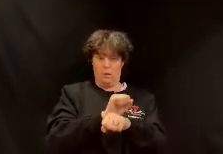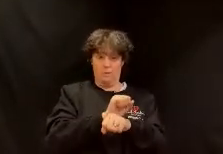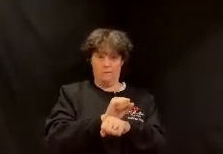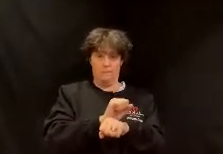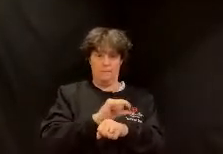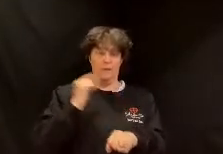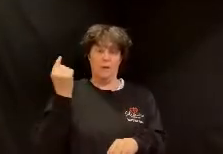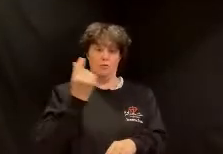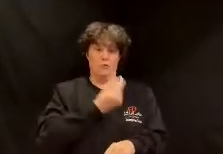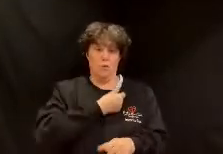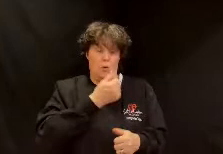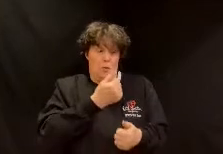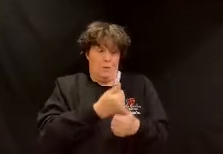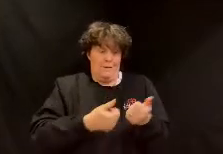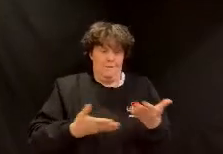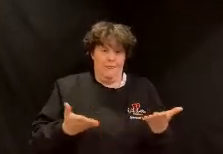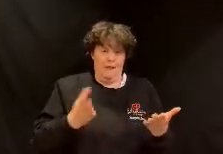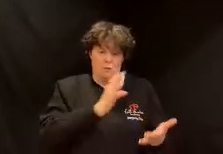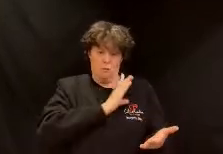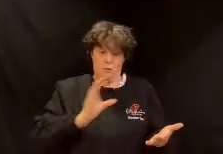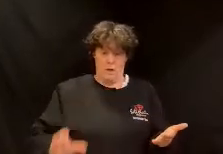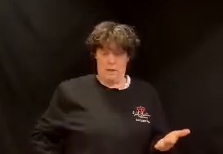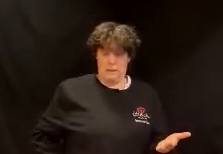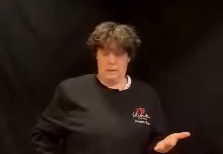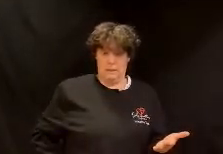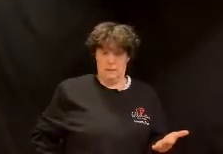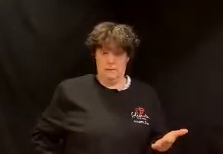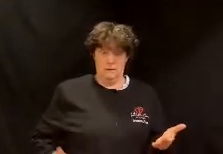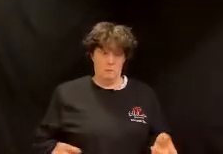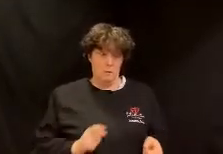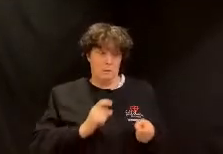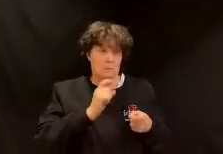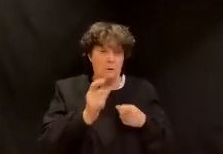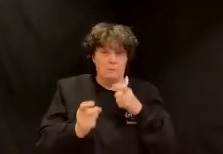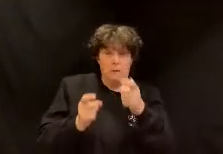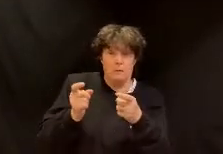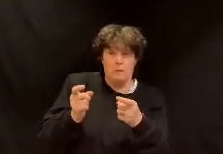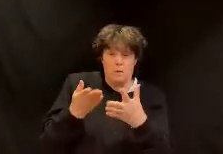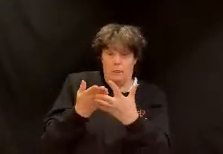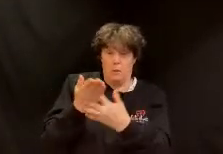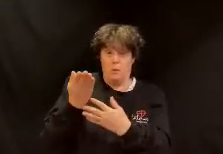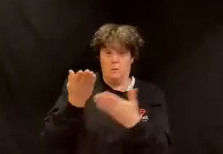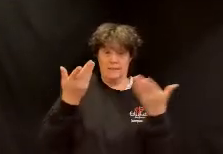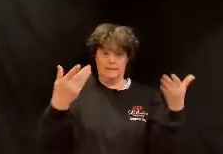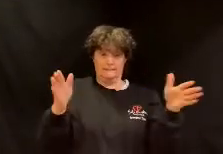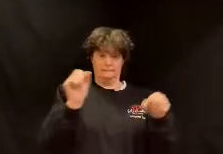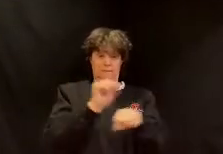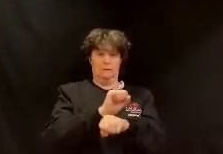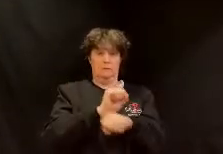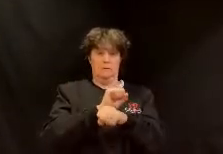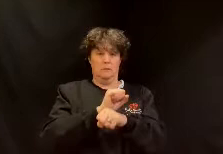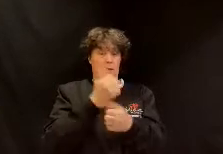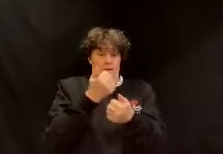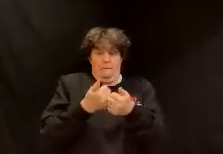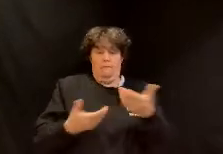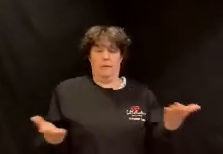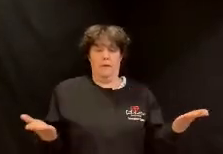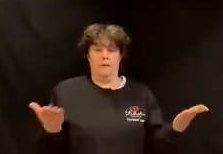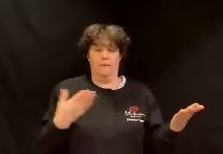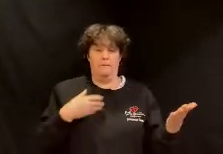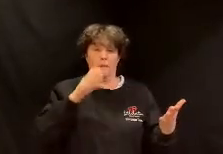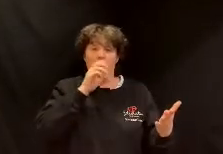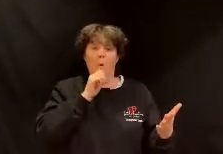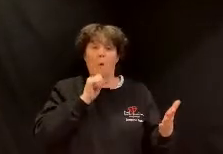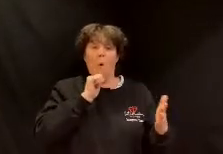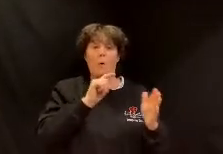Grace is everything that Christ has provided for us through his finished work. Everything. Remember now in the Old Testament, I